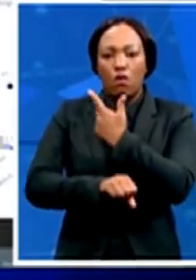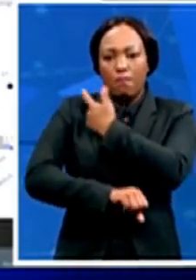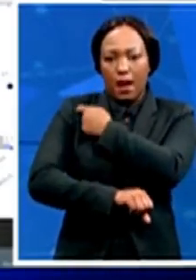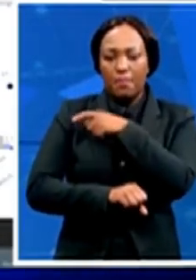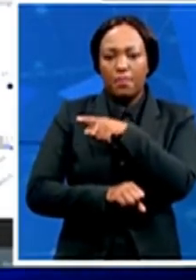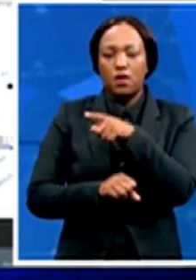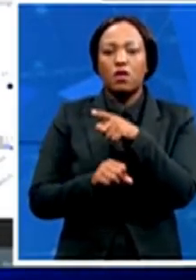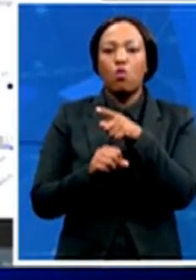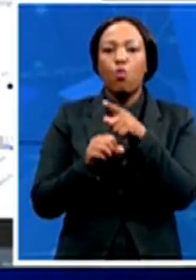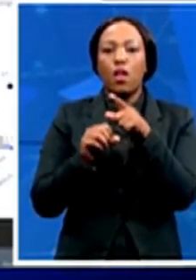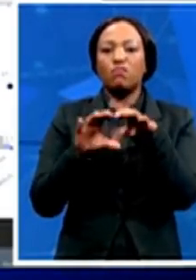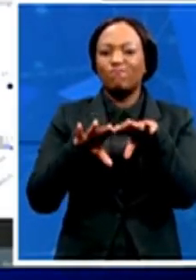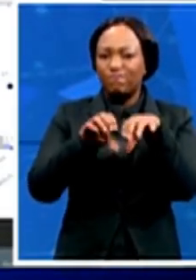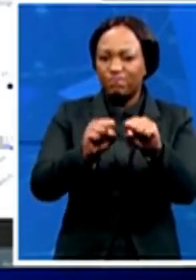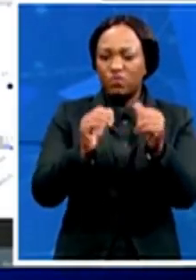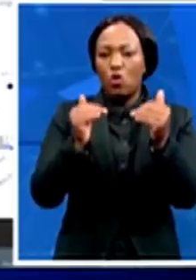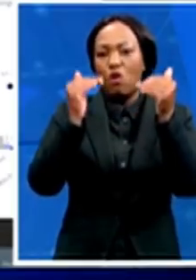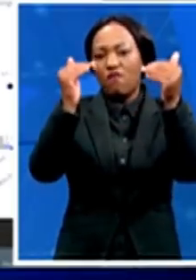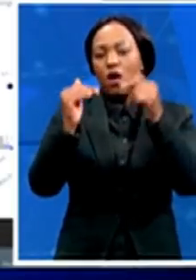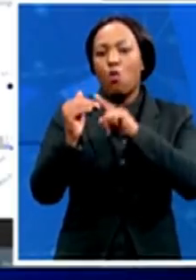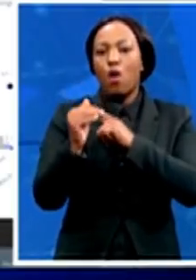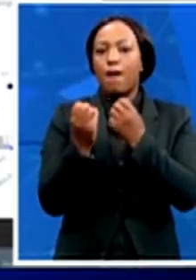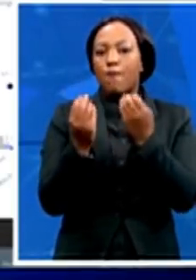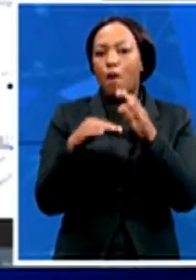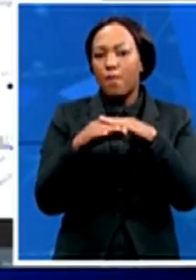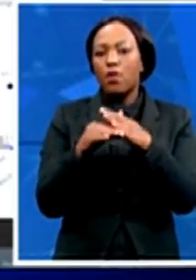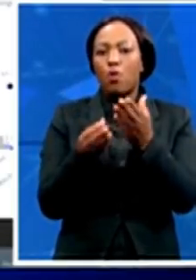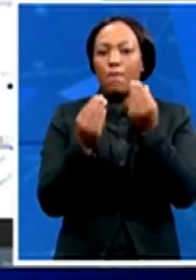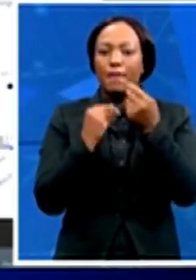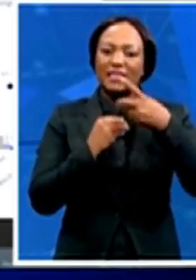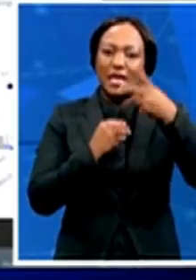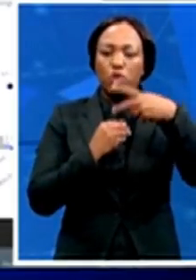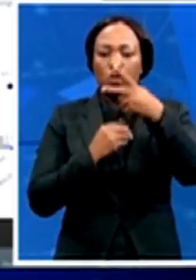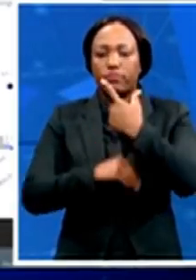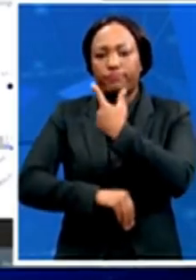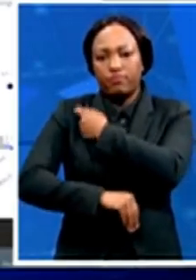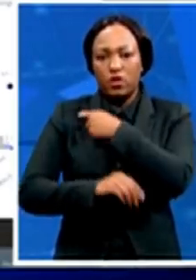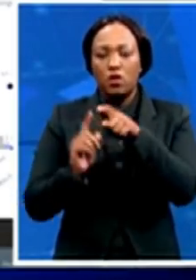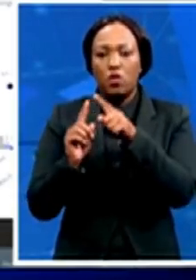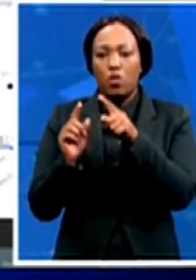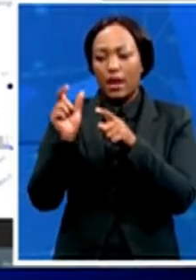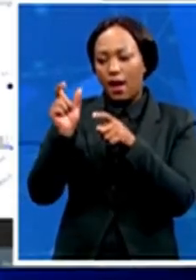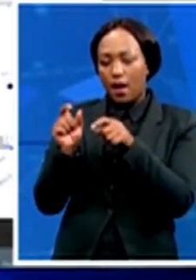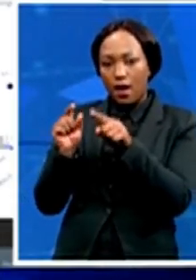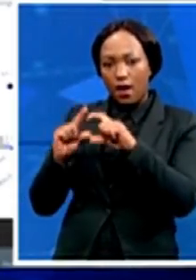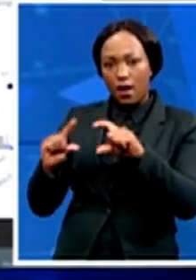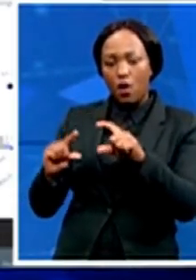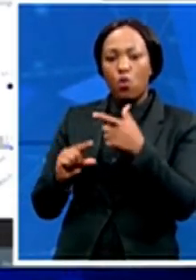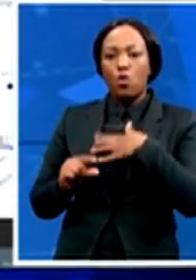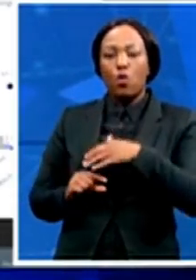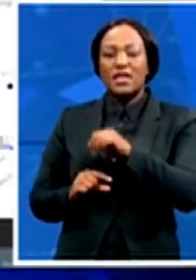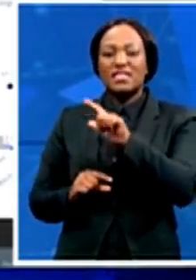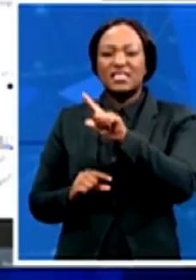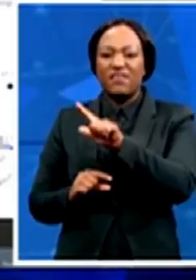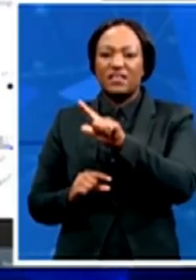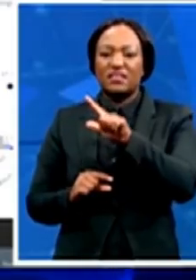more people get their second doses. And the idea is at the bottom line here is we want to get to 70% of all people over 60 have